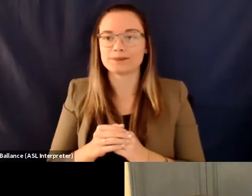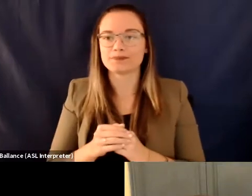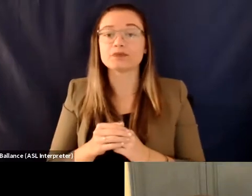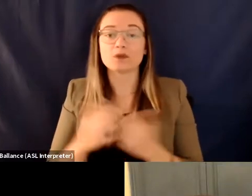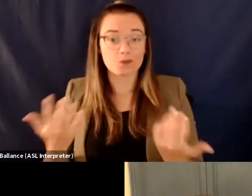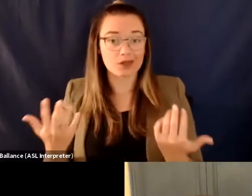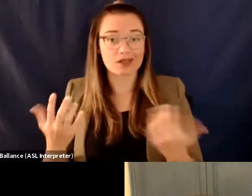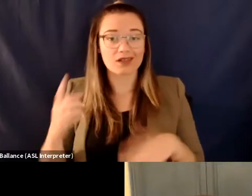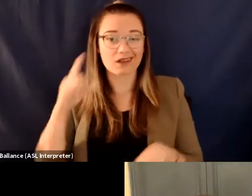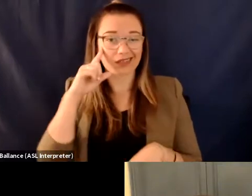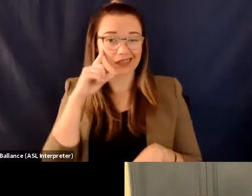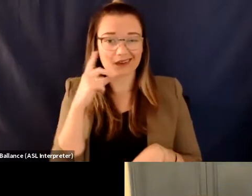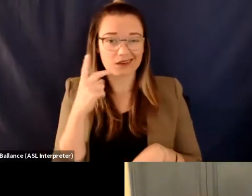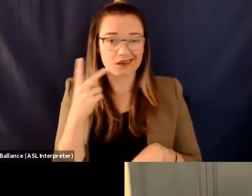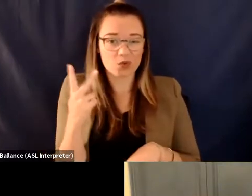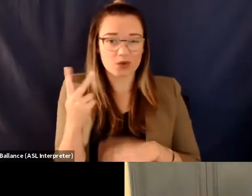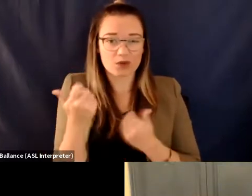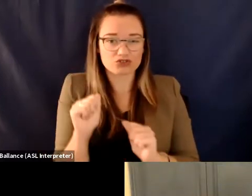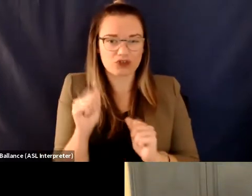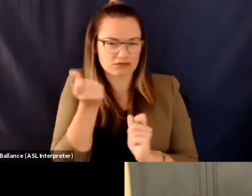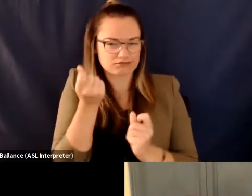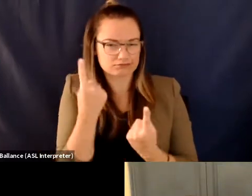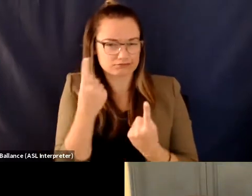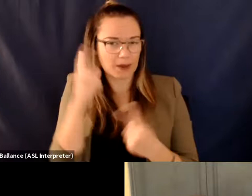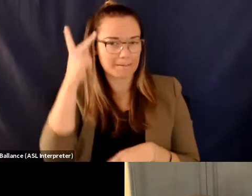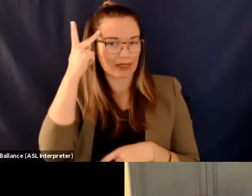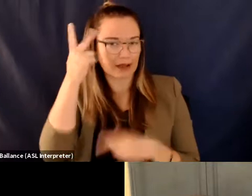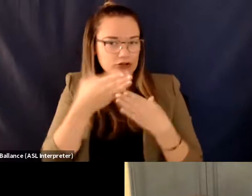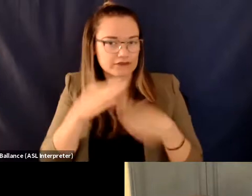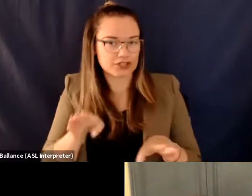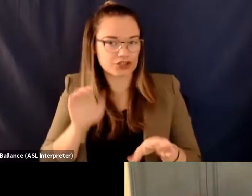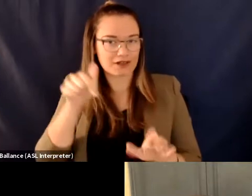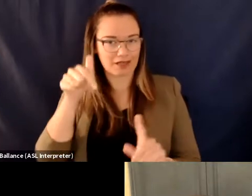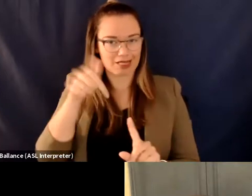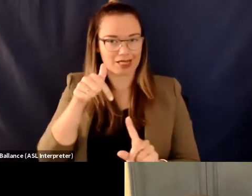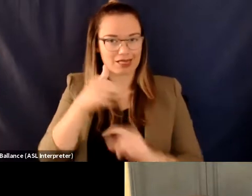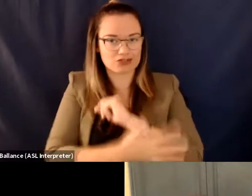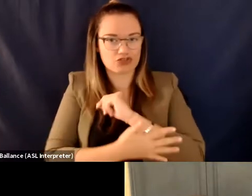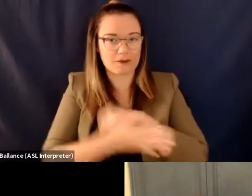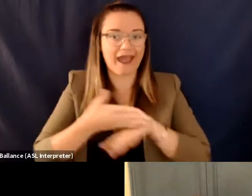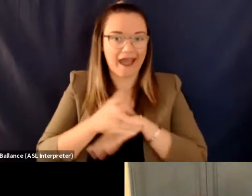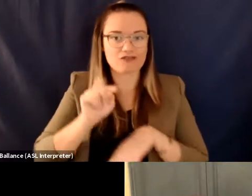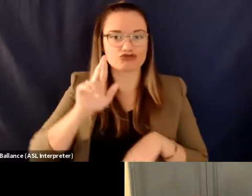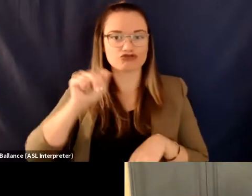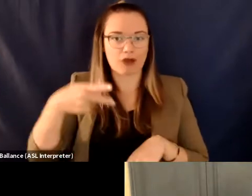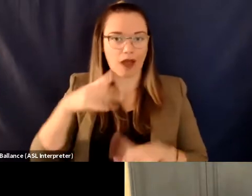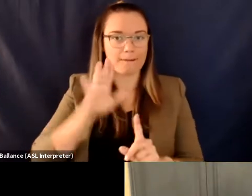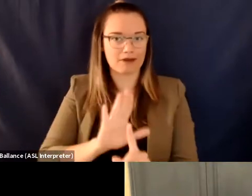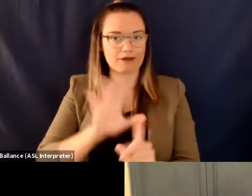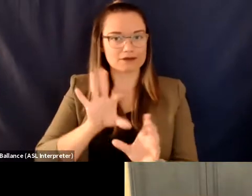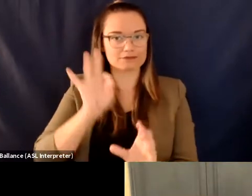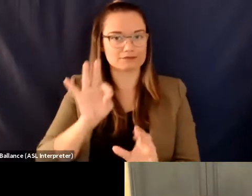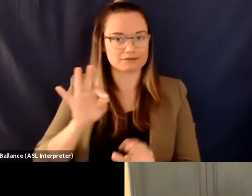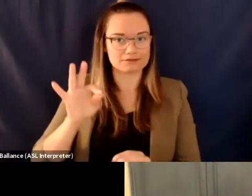Well, I think we were trying to understand the political division in our country after Trump's election, and feeling like we were